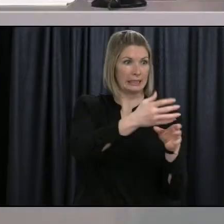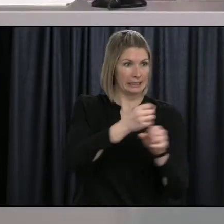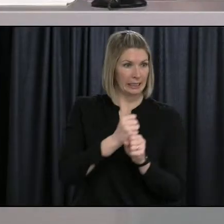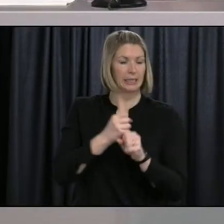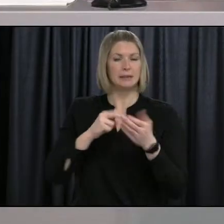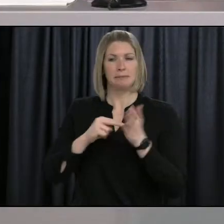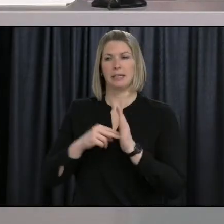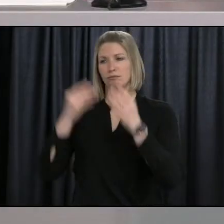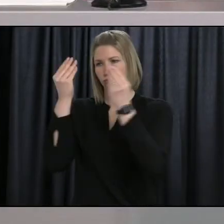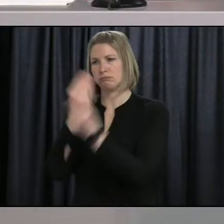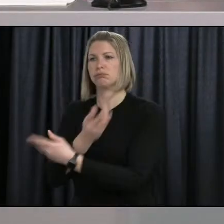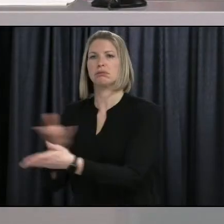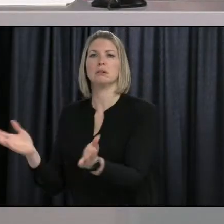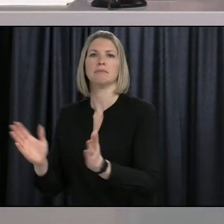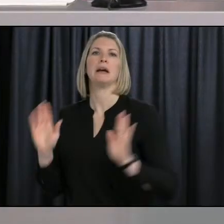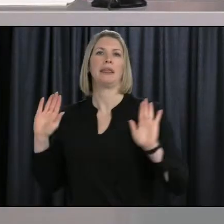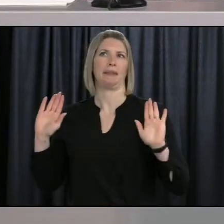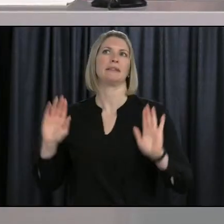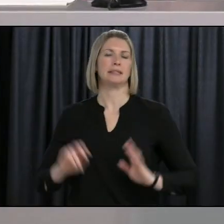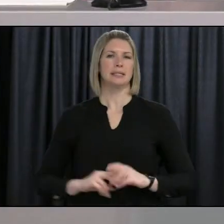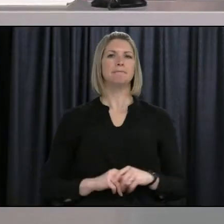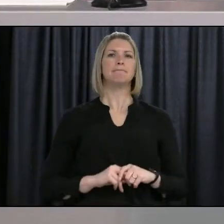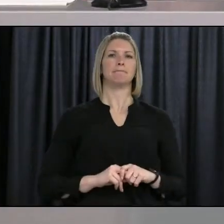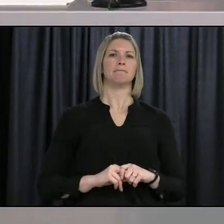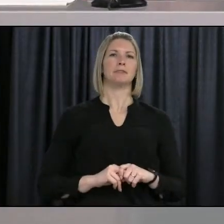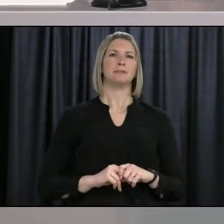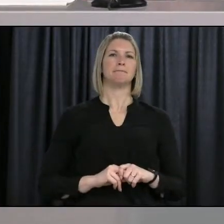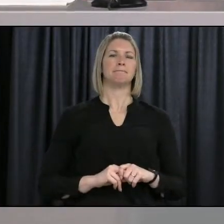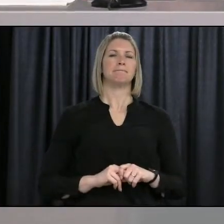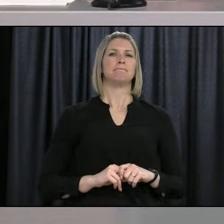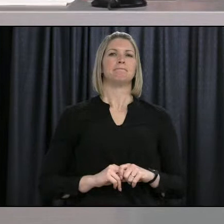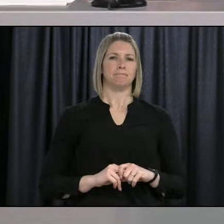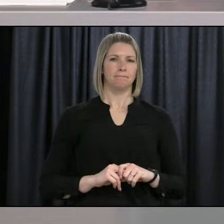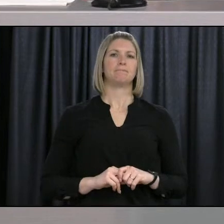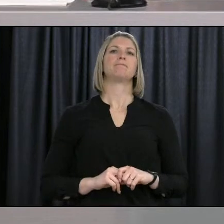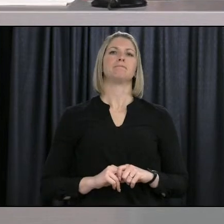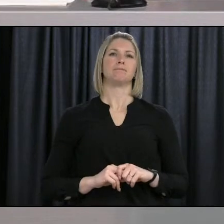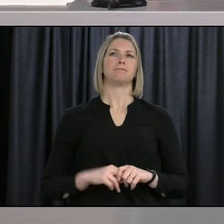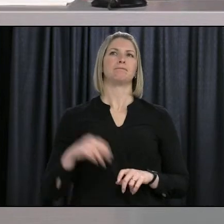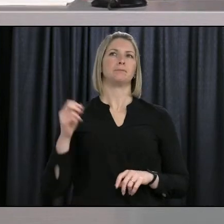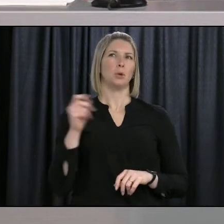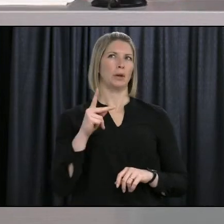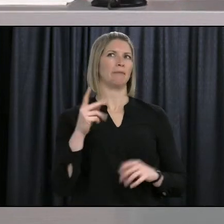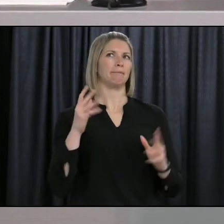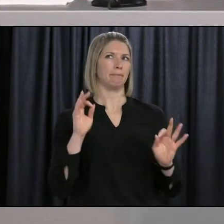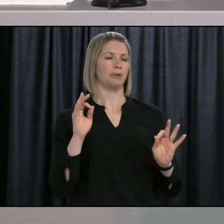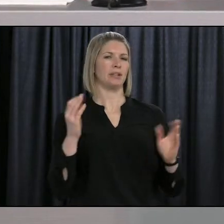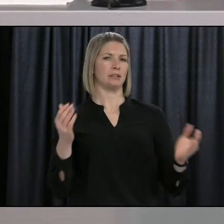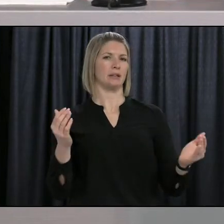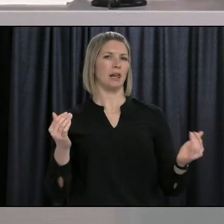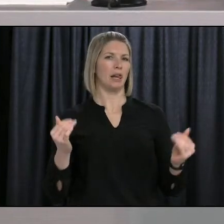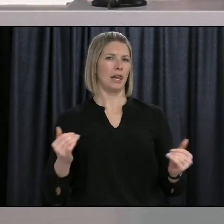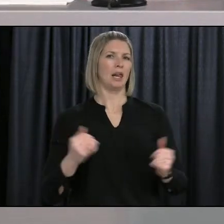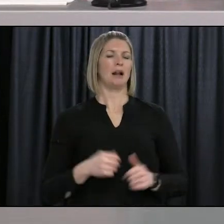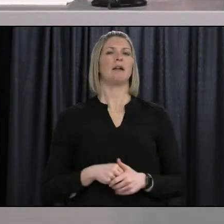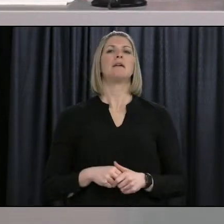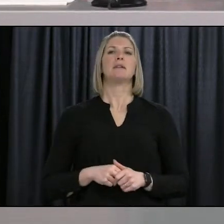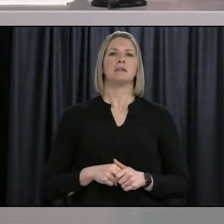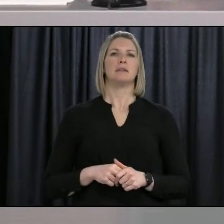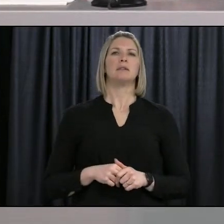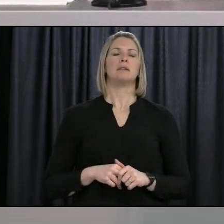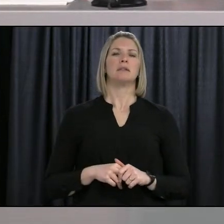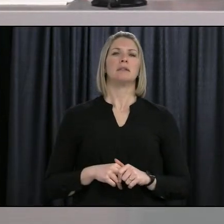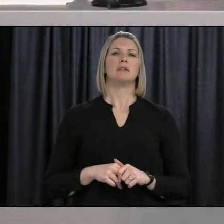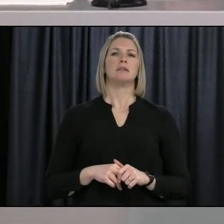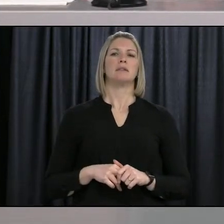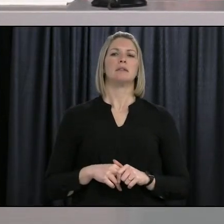Thank you. I think that's my one, is it? That's your two. Yep. You'll have a chance for one more in the next round, Brian. Yeah, no worries. Our next